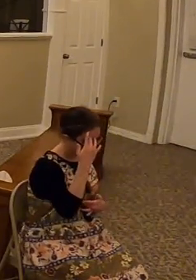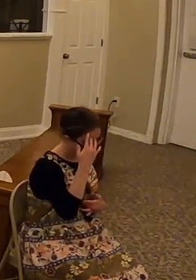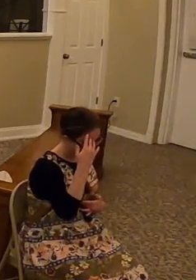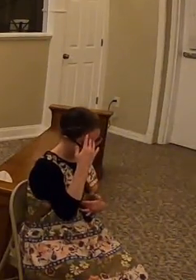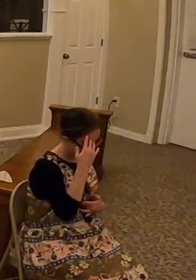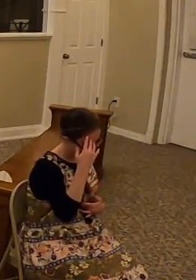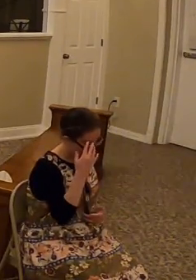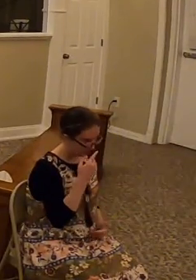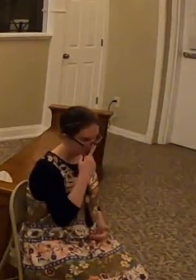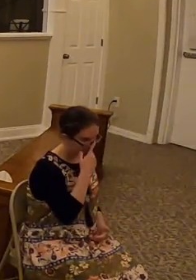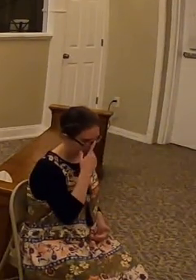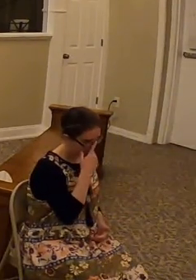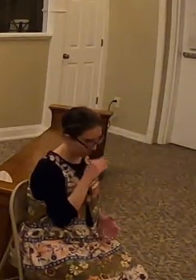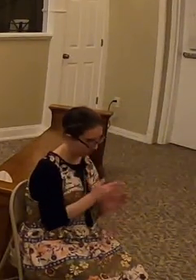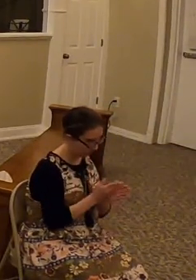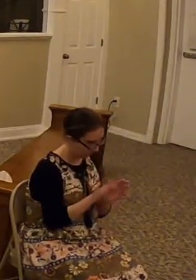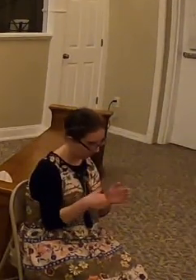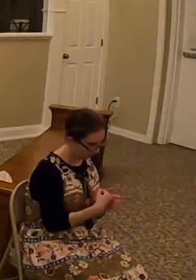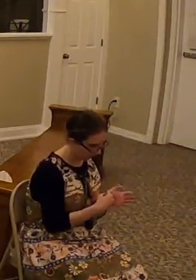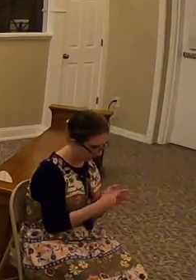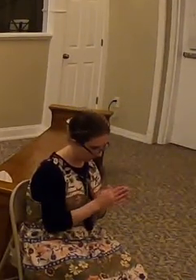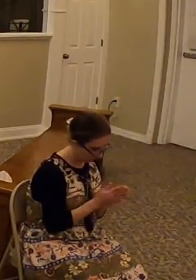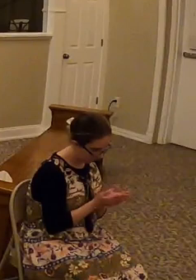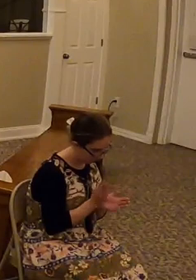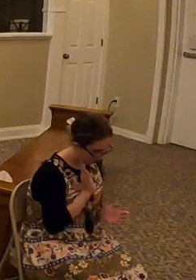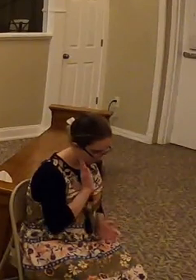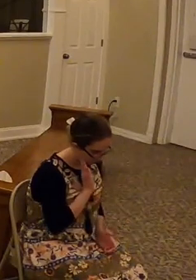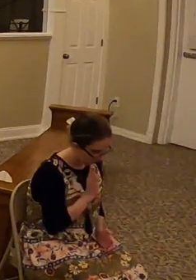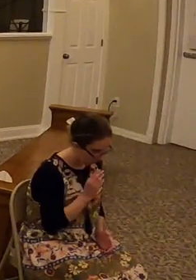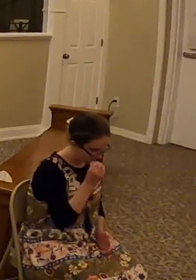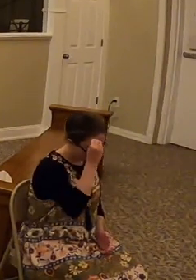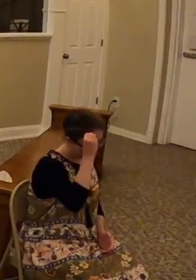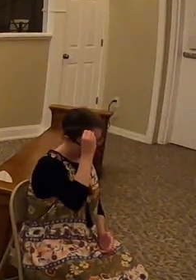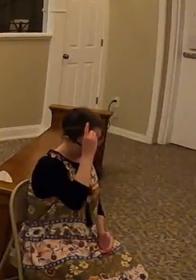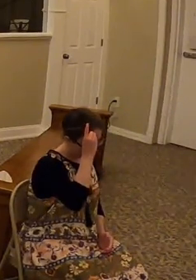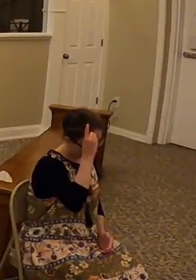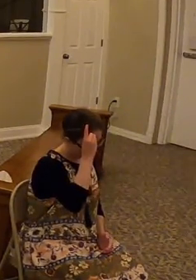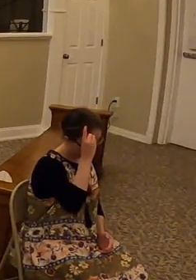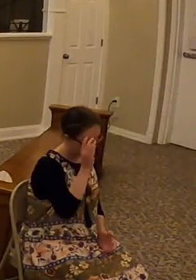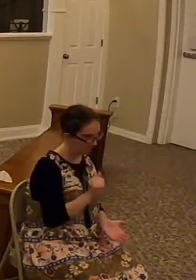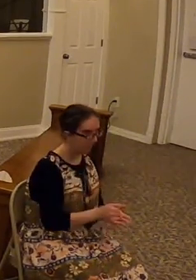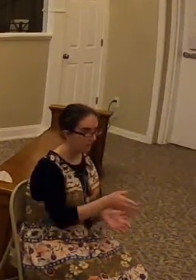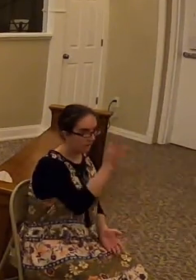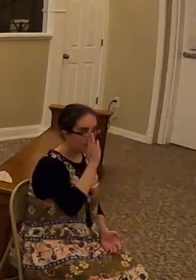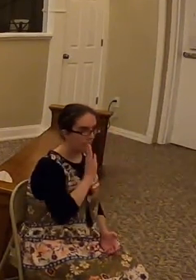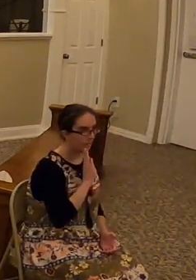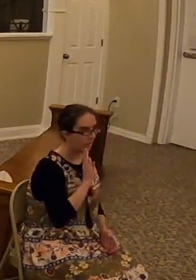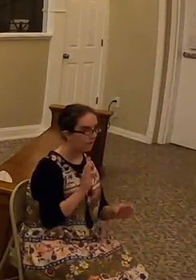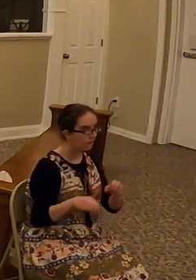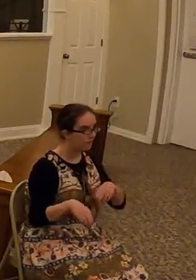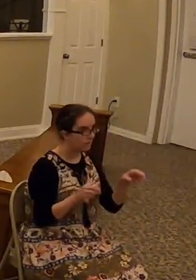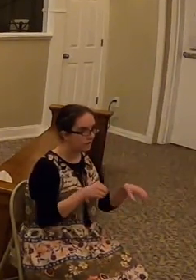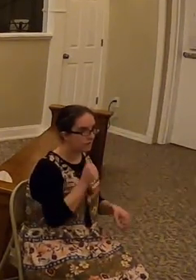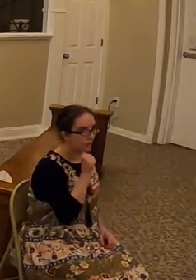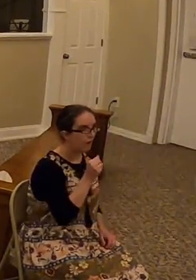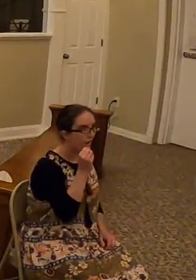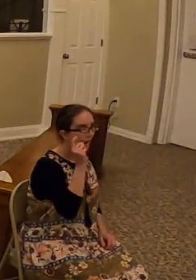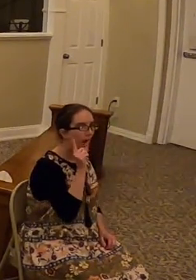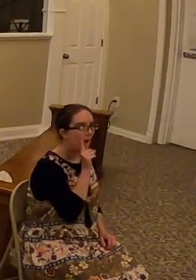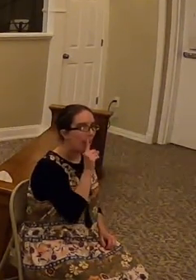sick. And if you read the rest of those scriptures, you understand, amen, that God don't lie.